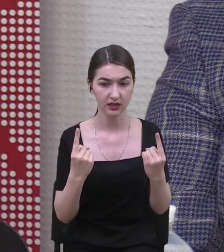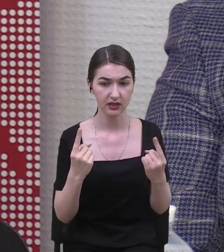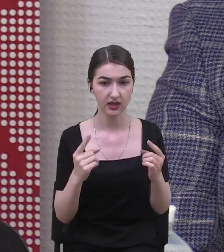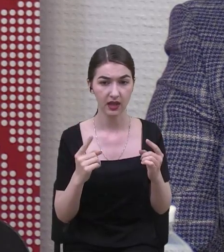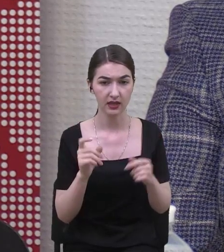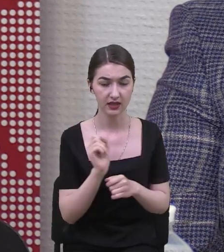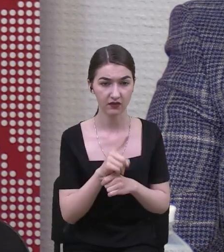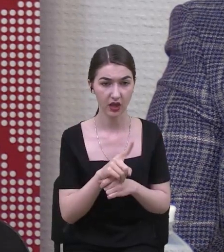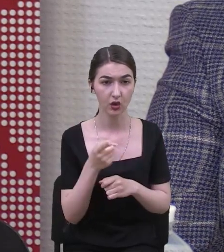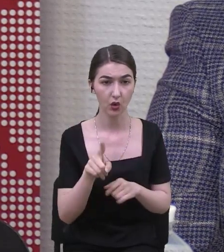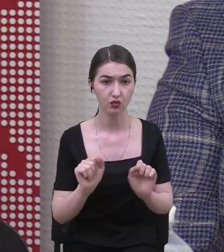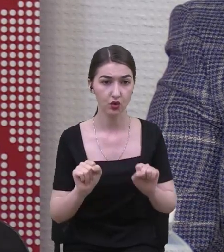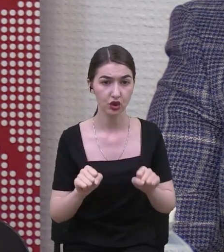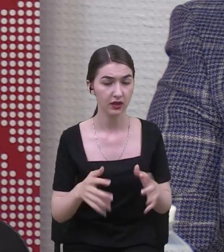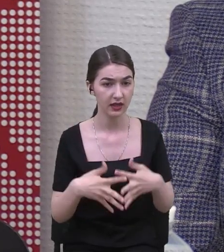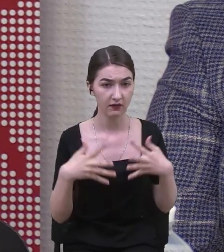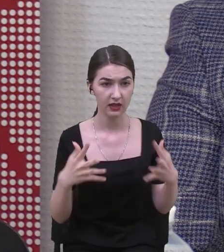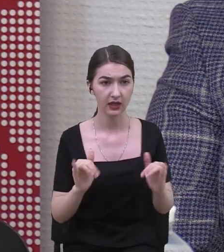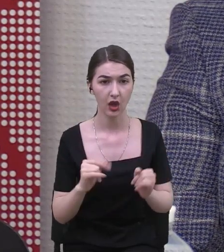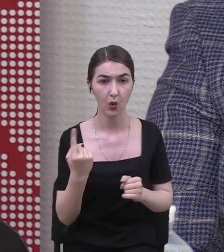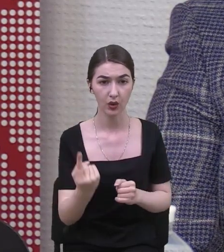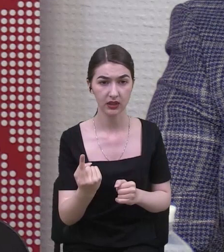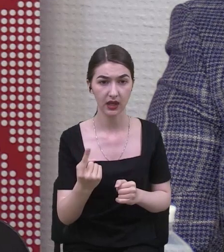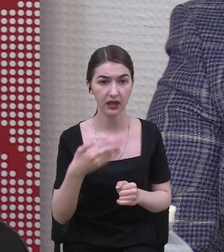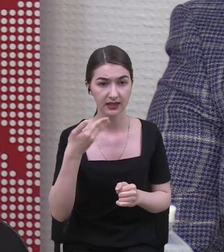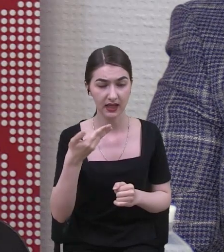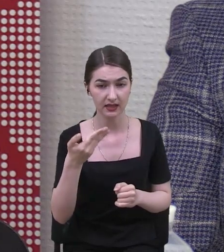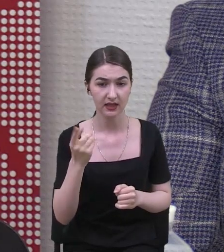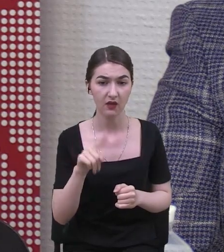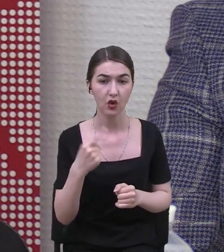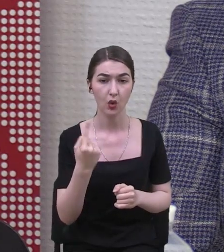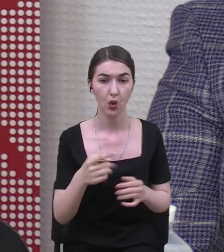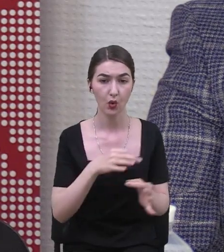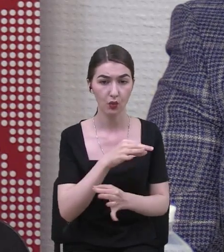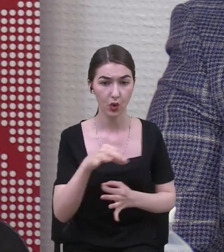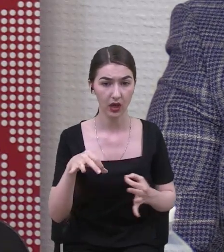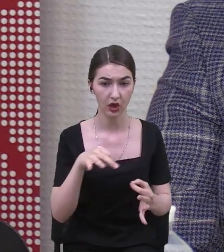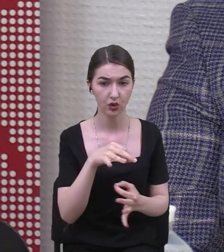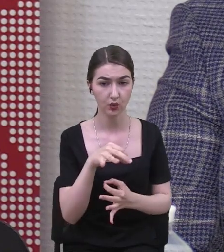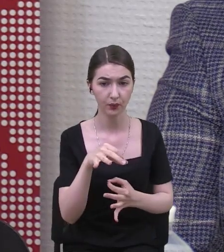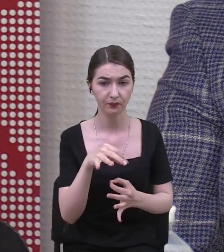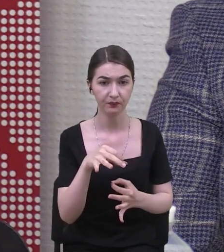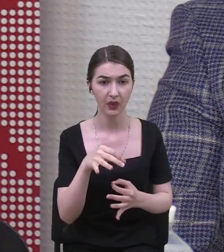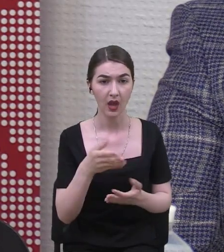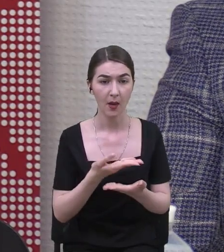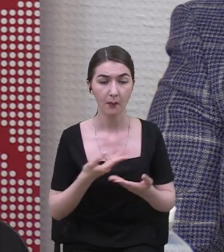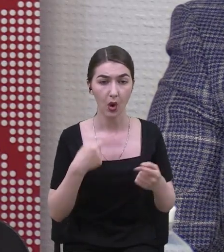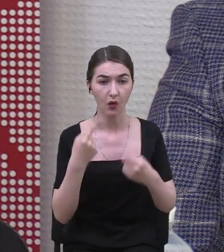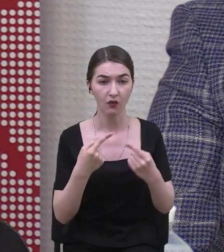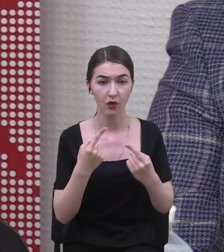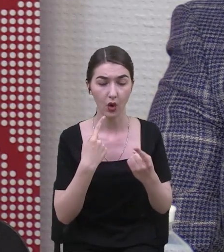about decreasing stigma, we need to consider that this is one barrier persons with disabilities face, leading